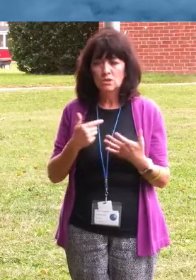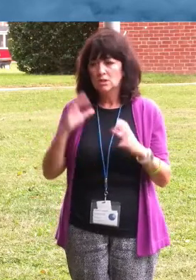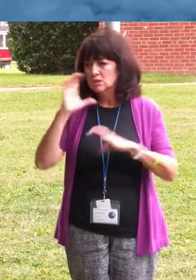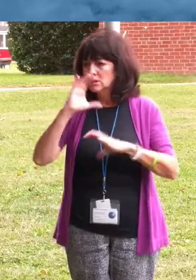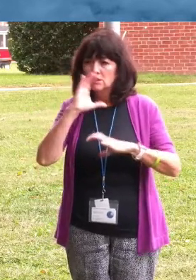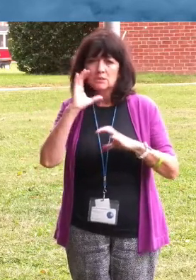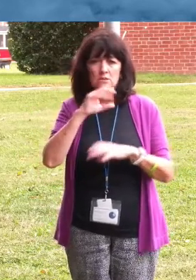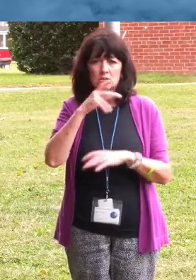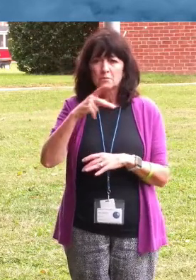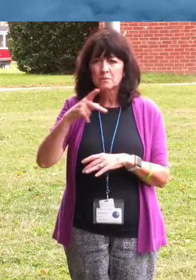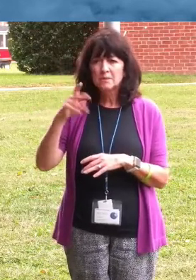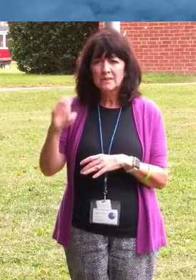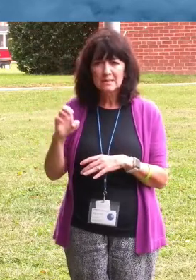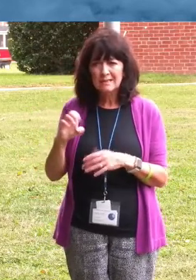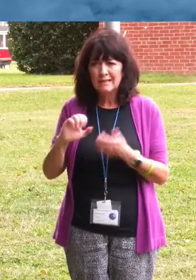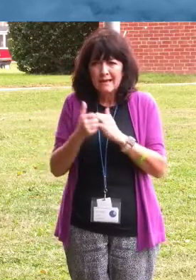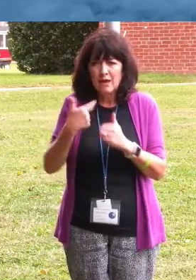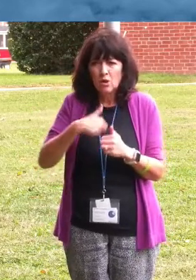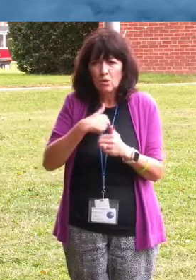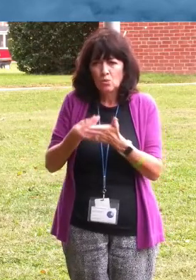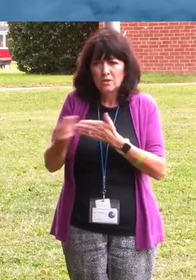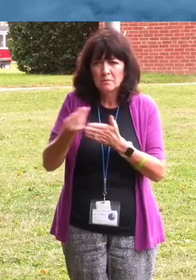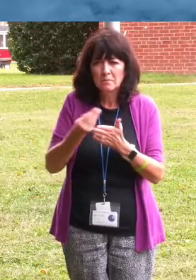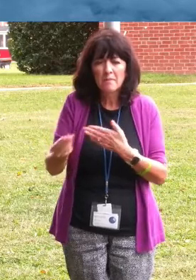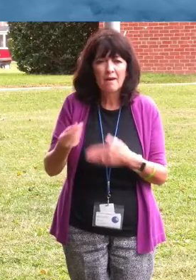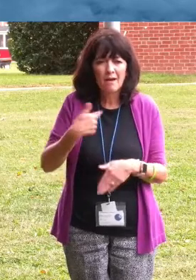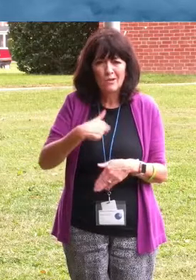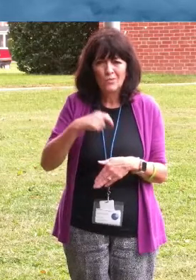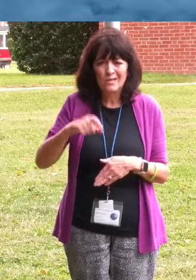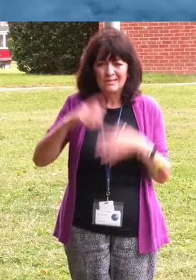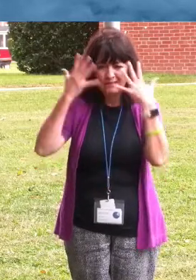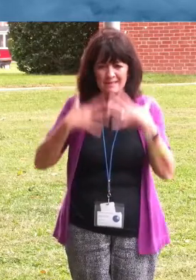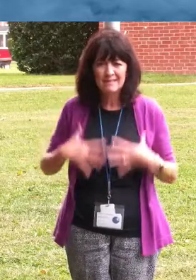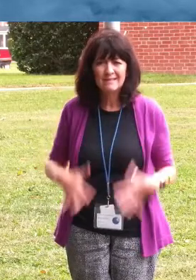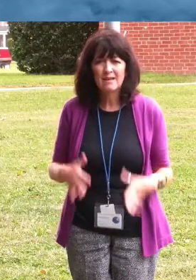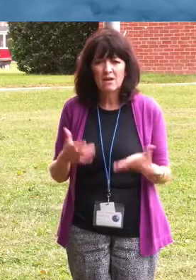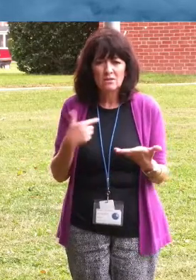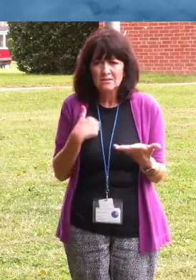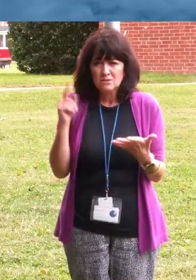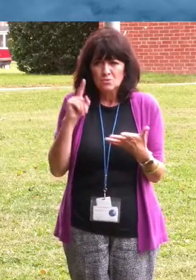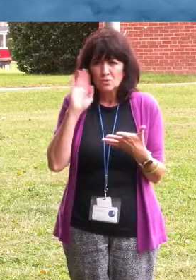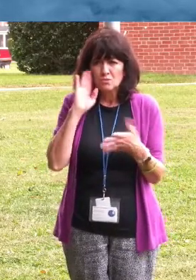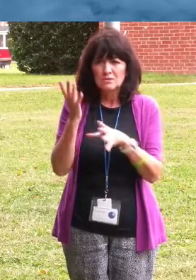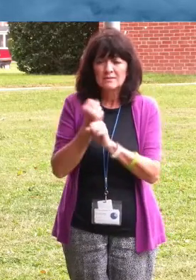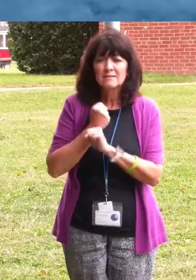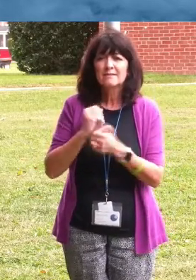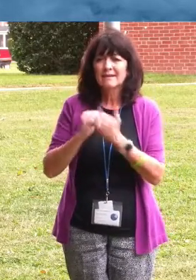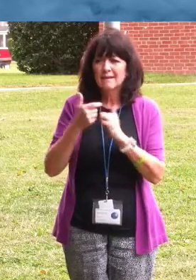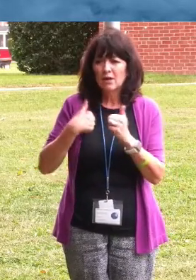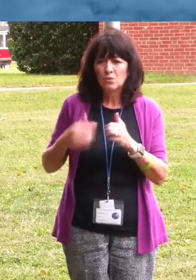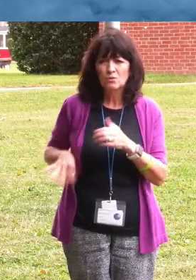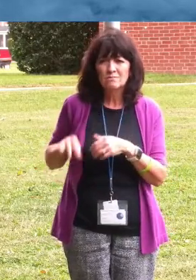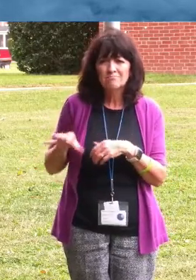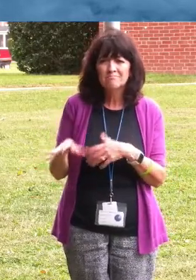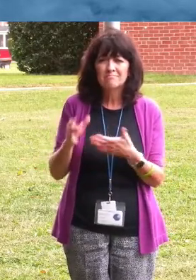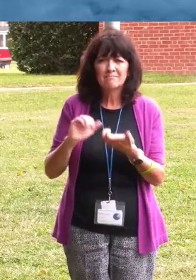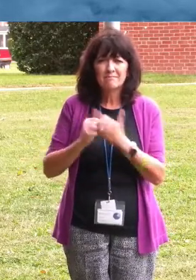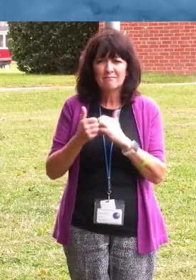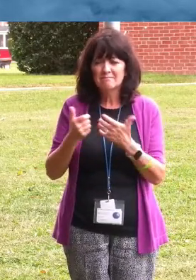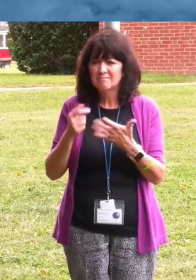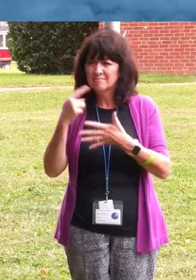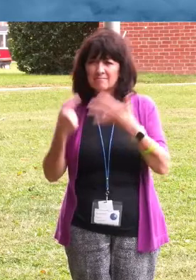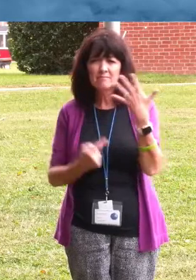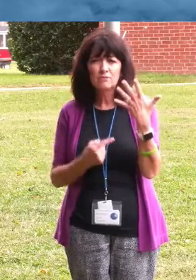PPE. We were scurrying for donning gowns. And we didn't have a vision. We didn't know where we were going for the future. And it is